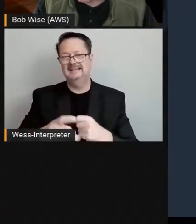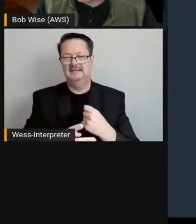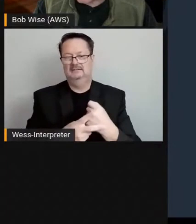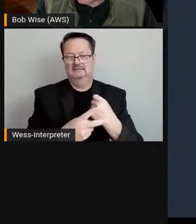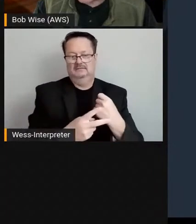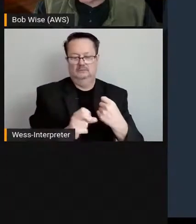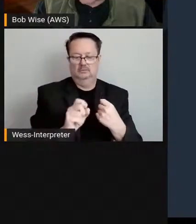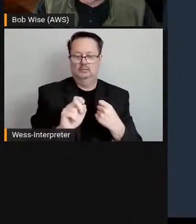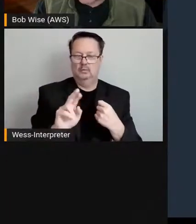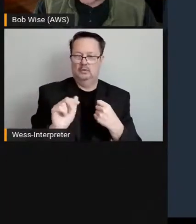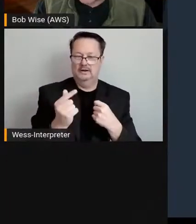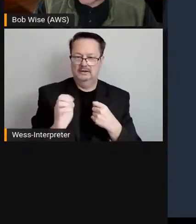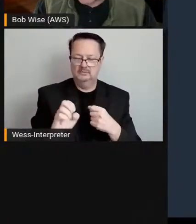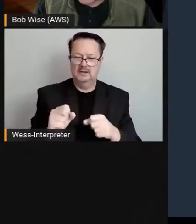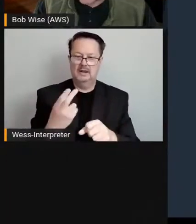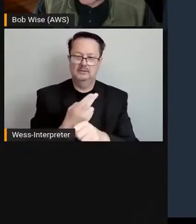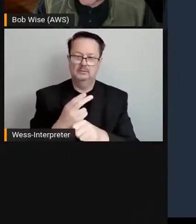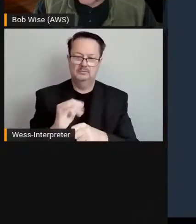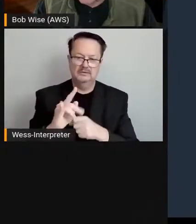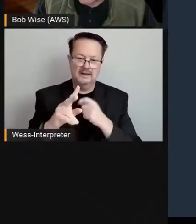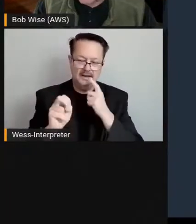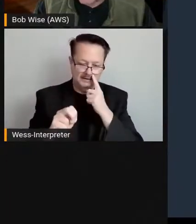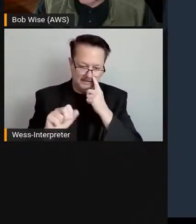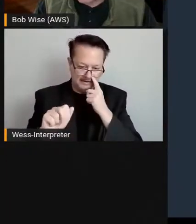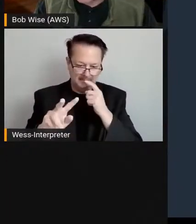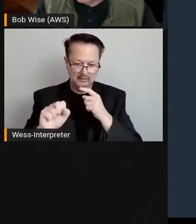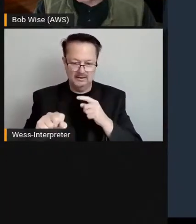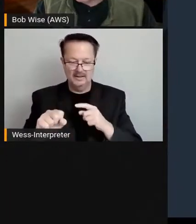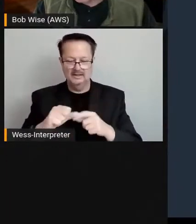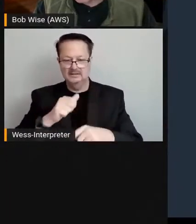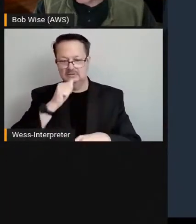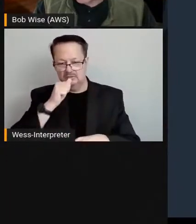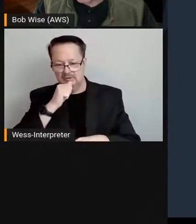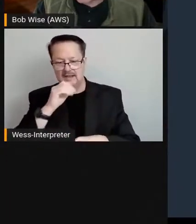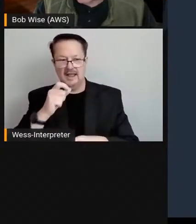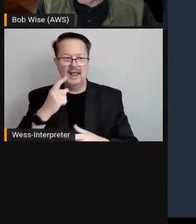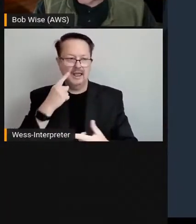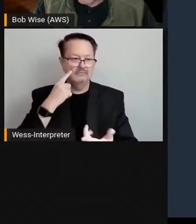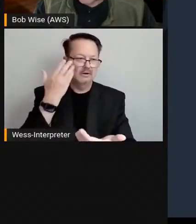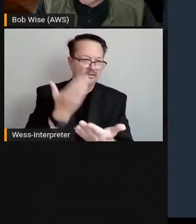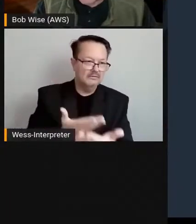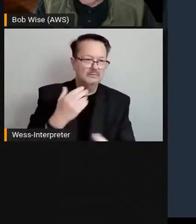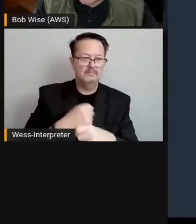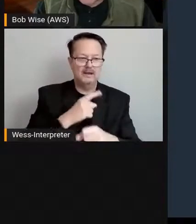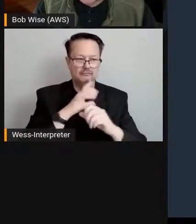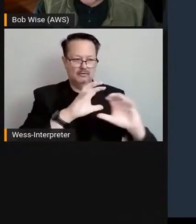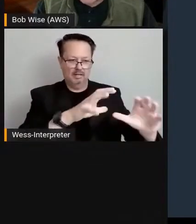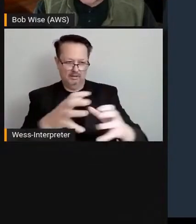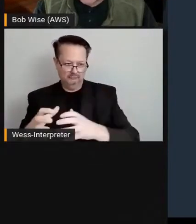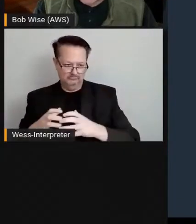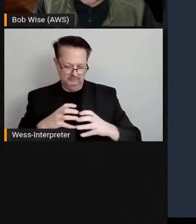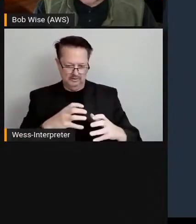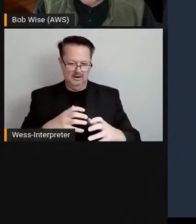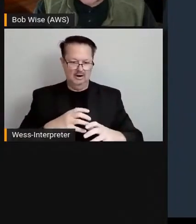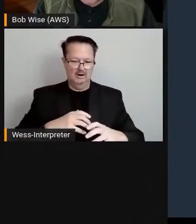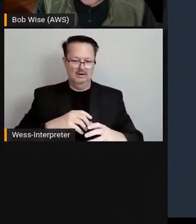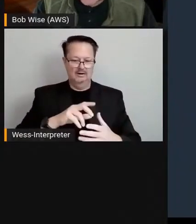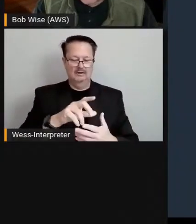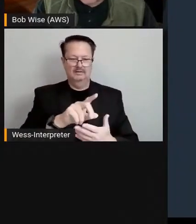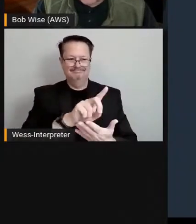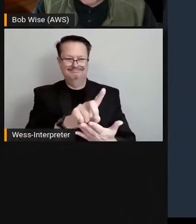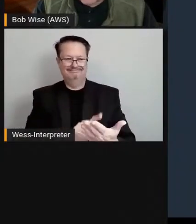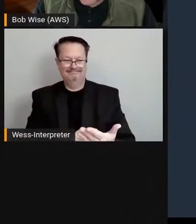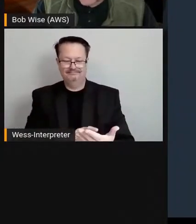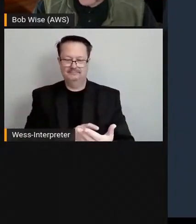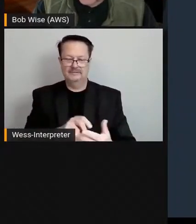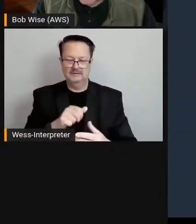can use native AWS security and authentication services to ensure your clusters are configured securely.